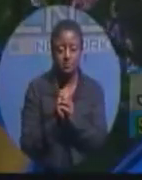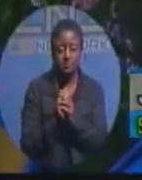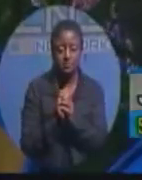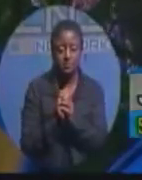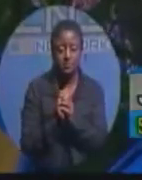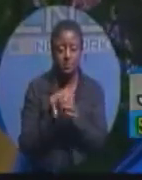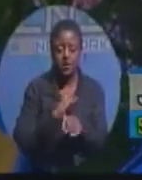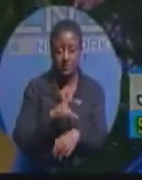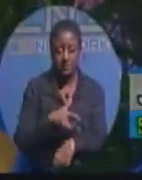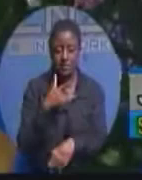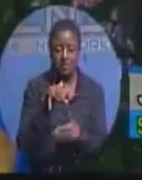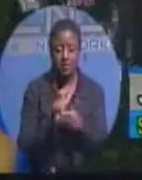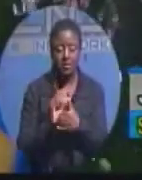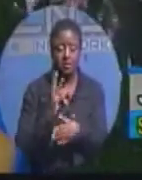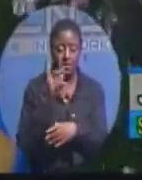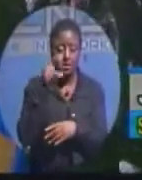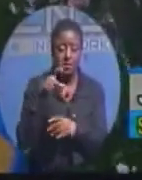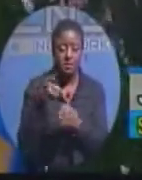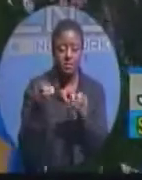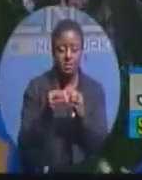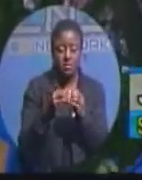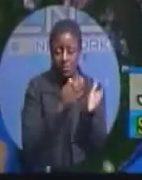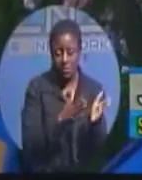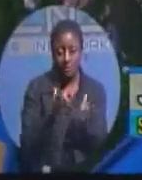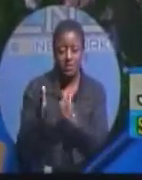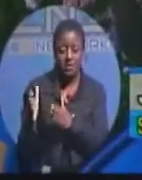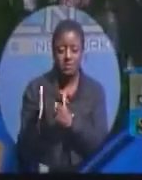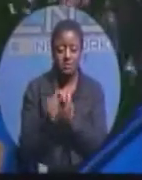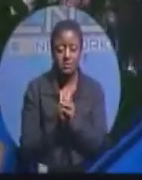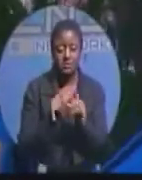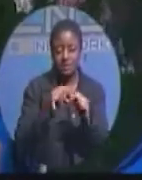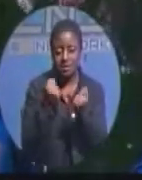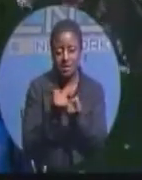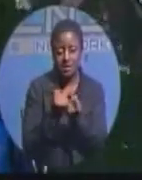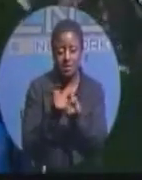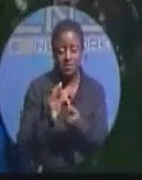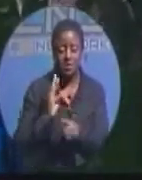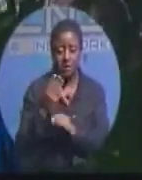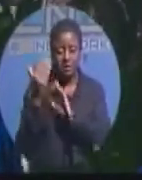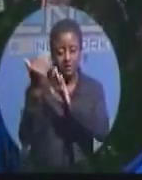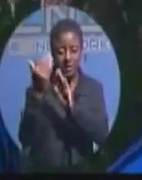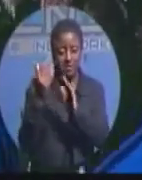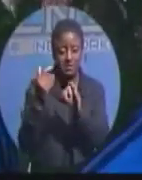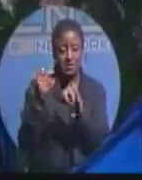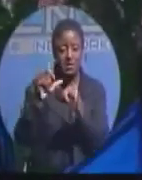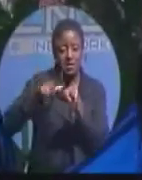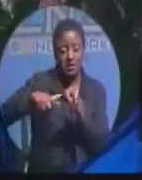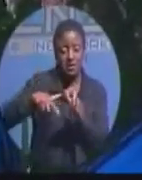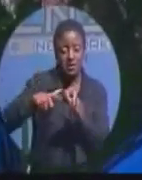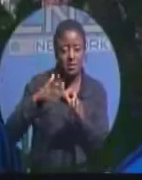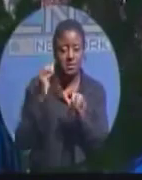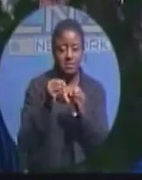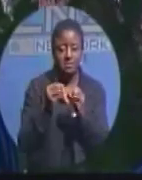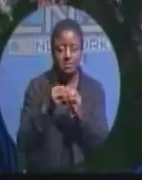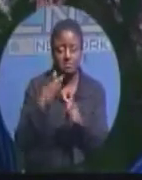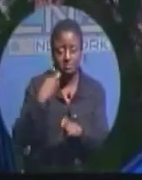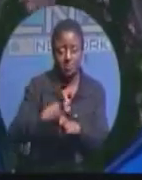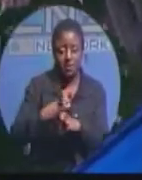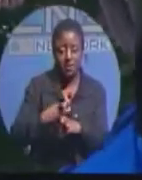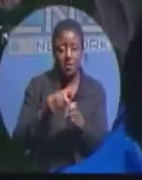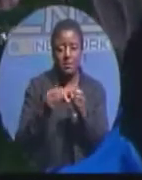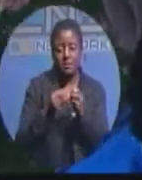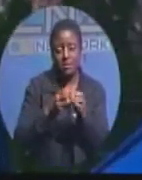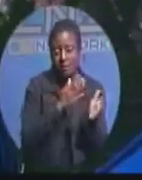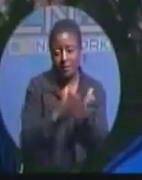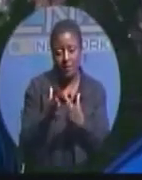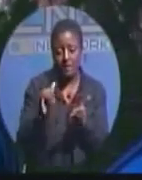feel that we need to do more preparation because the teams that we'll be facing in the later tournaments are gonna be a lot tougher, and they're gonna be a lot more prepared. So I think